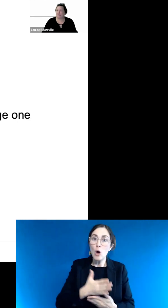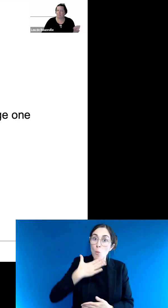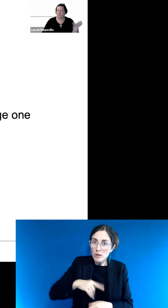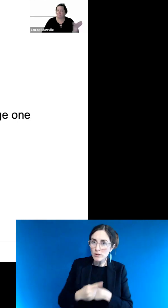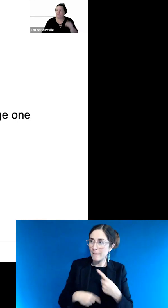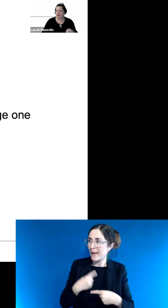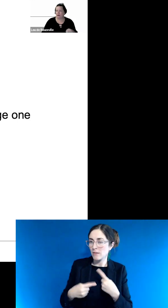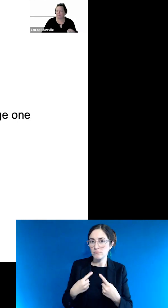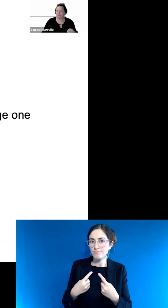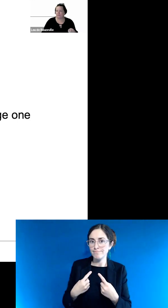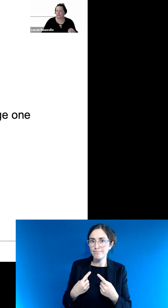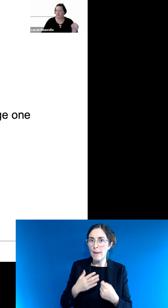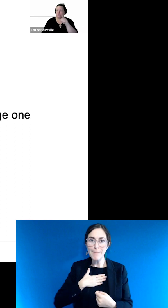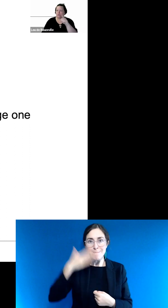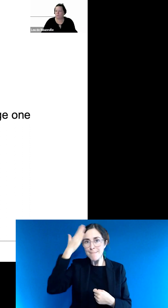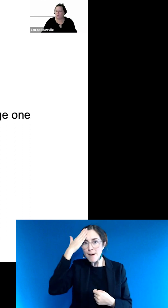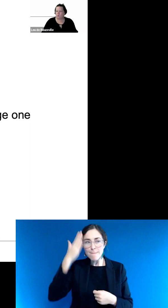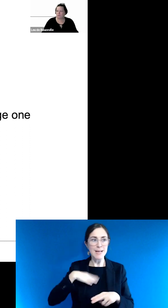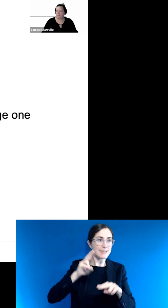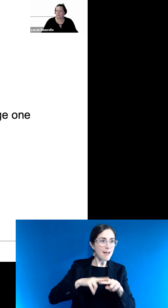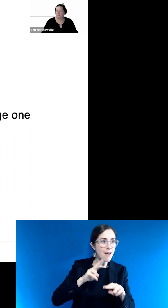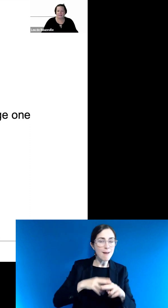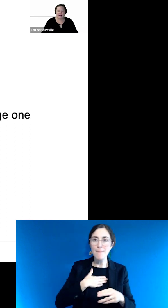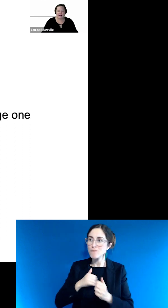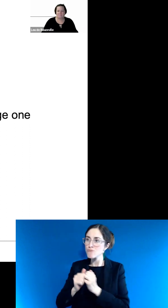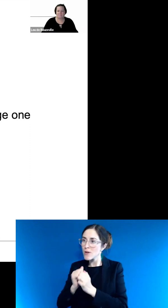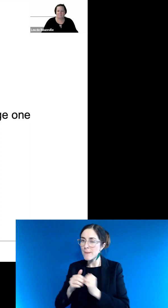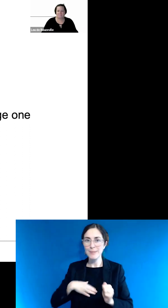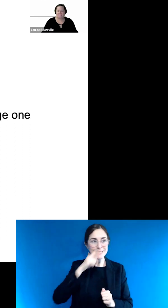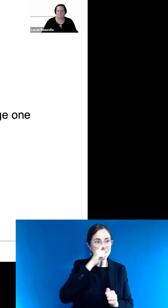about is the people in their life, who's doing what,